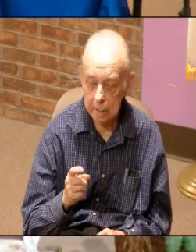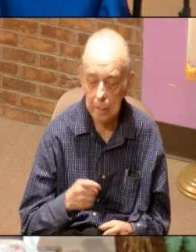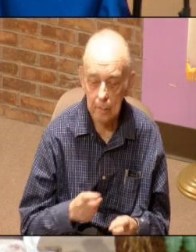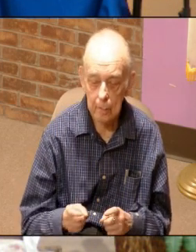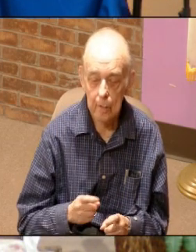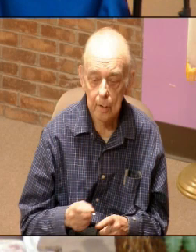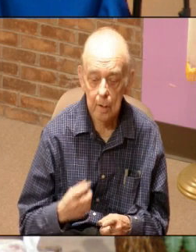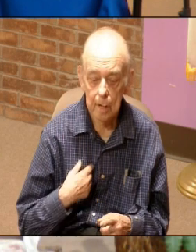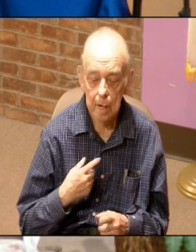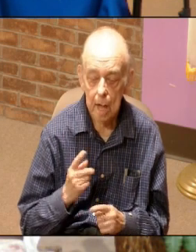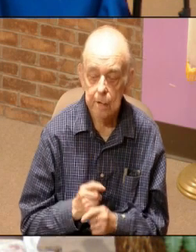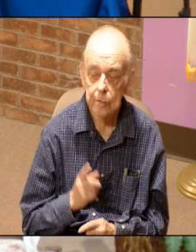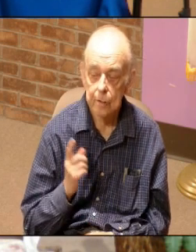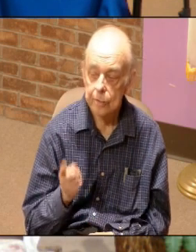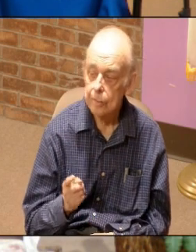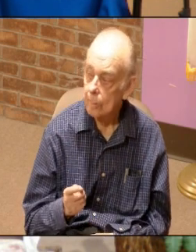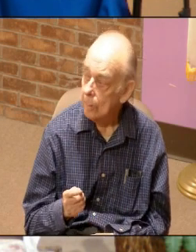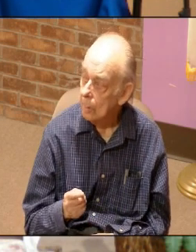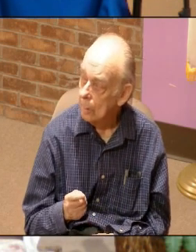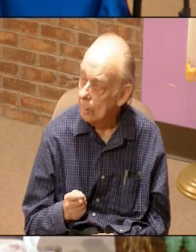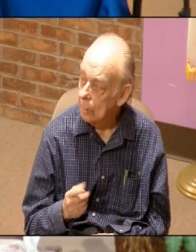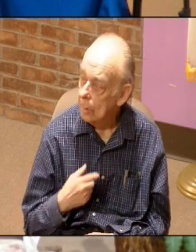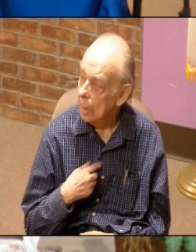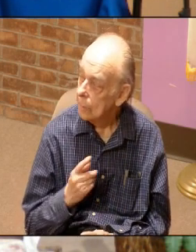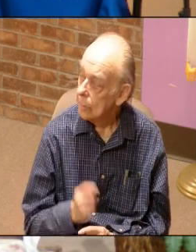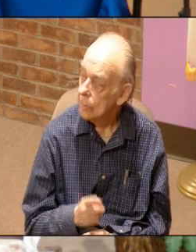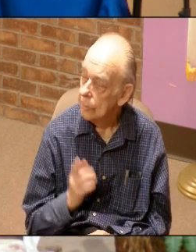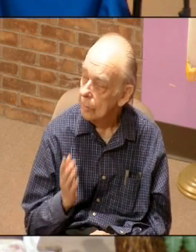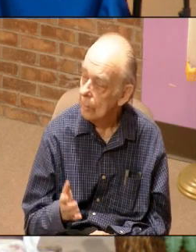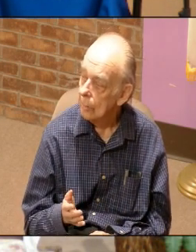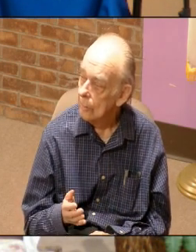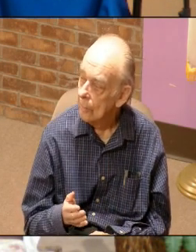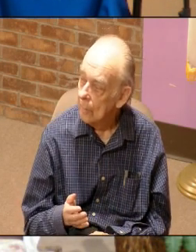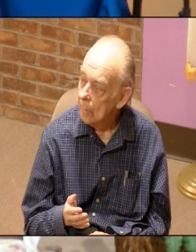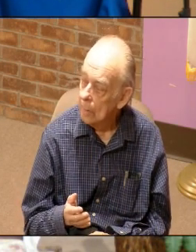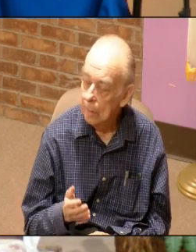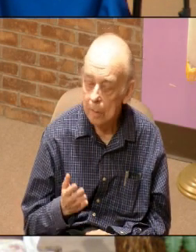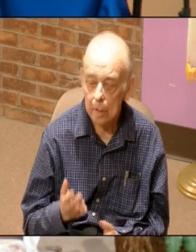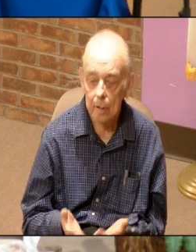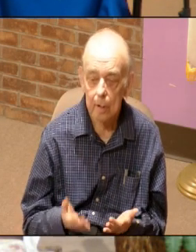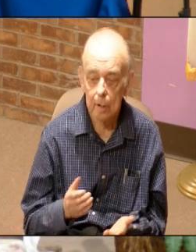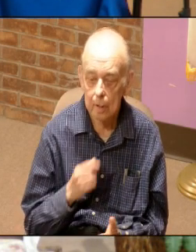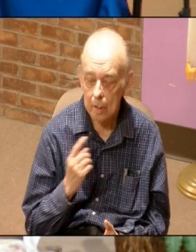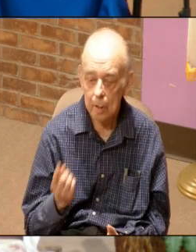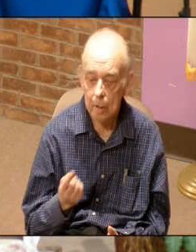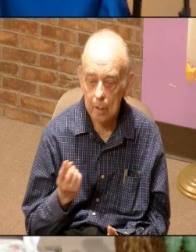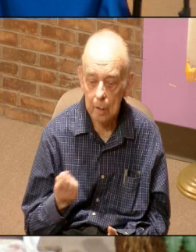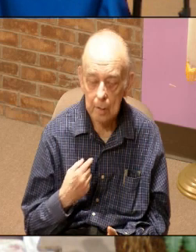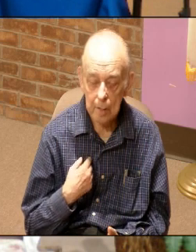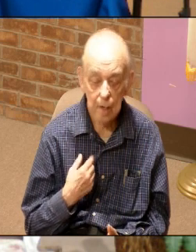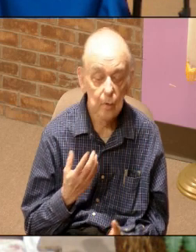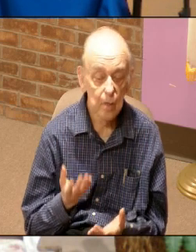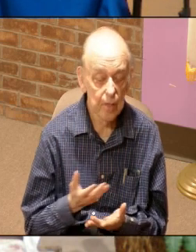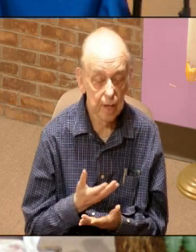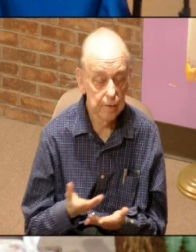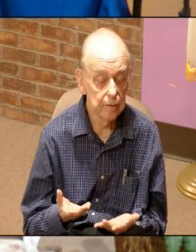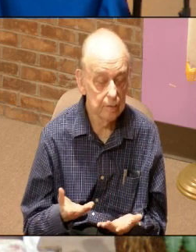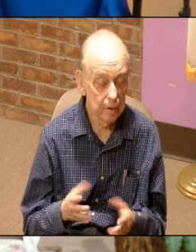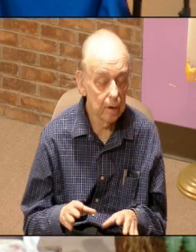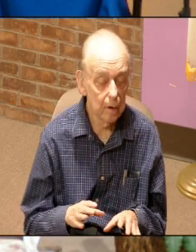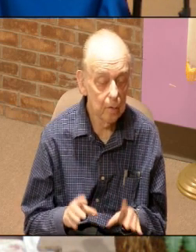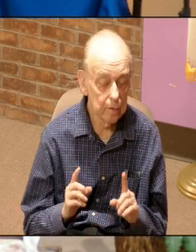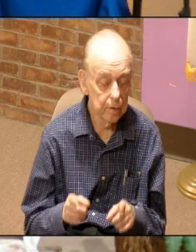and I trust you I trust you it may not always turn out the way I want it to turn out